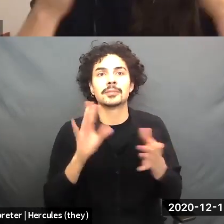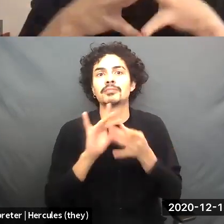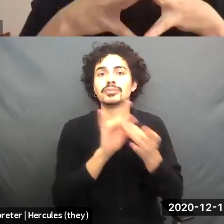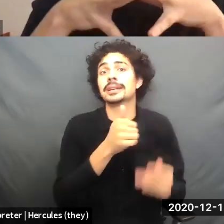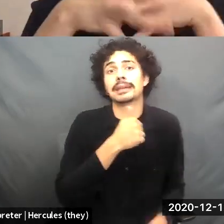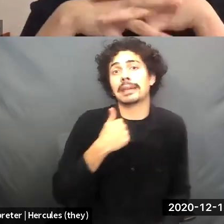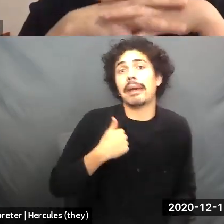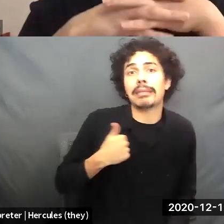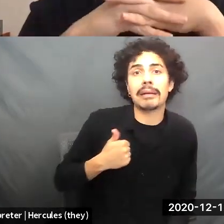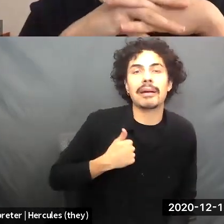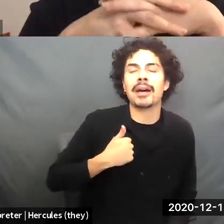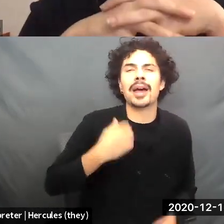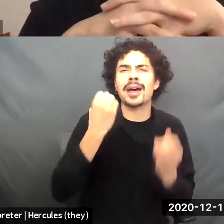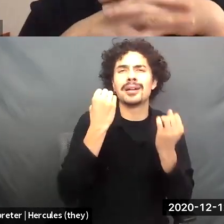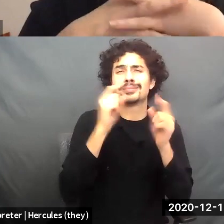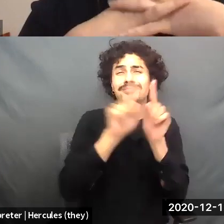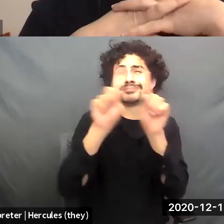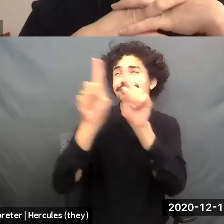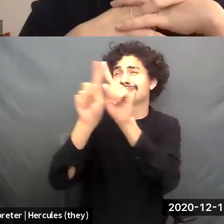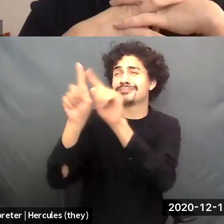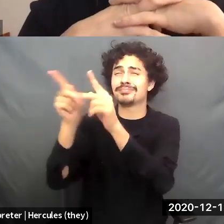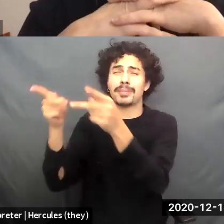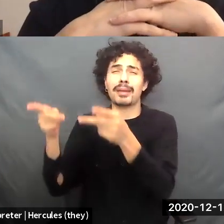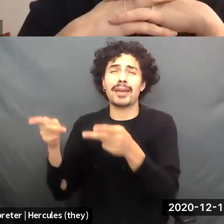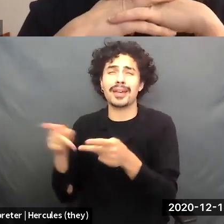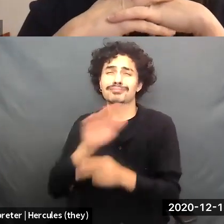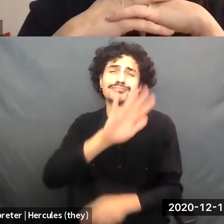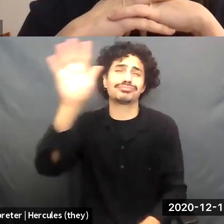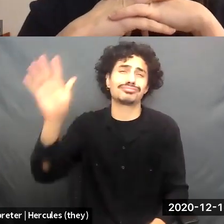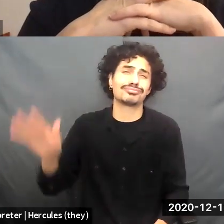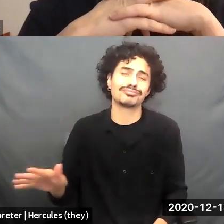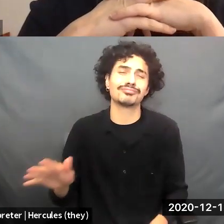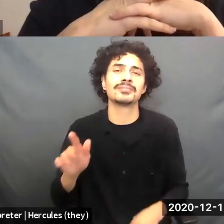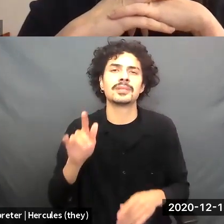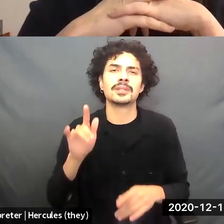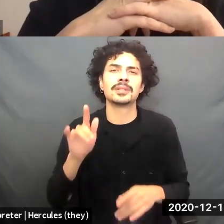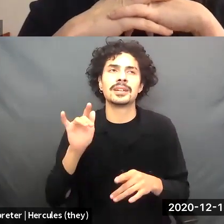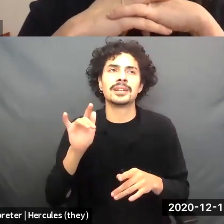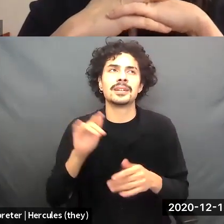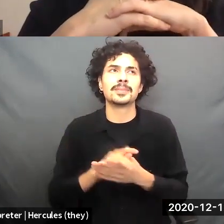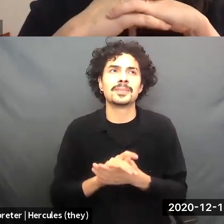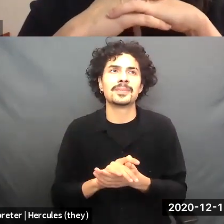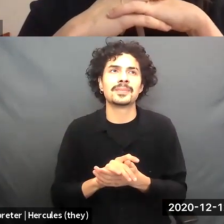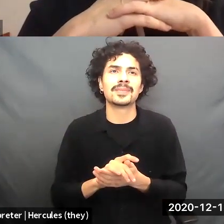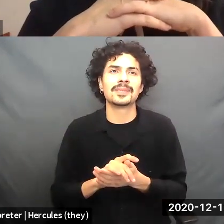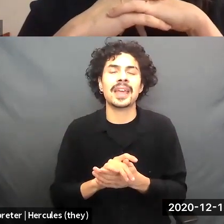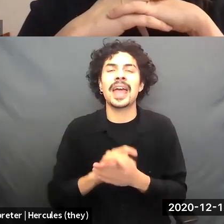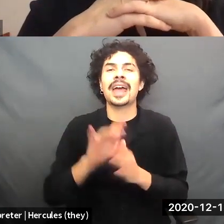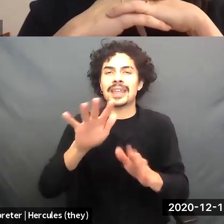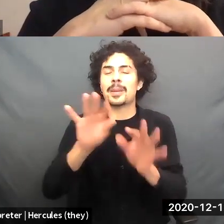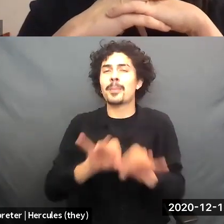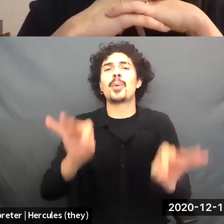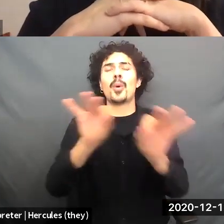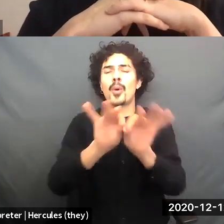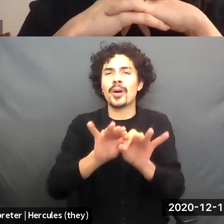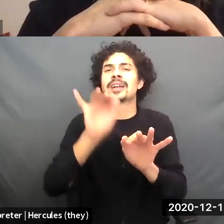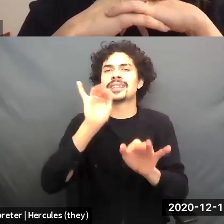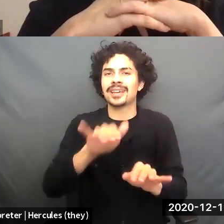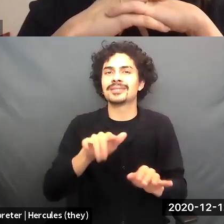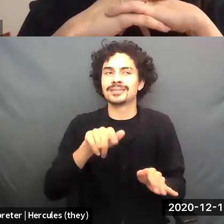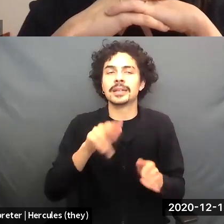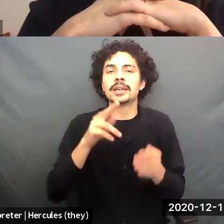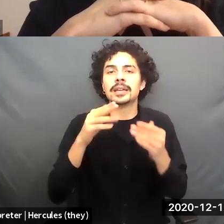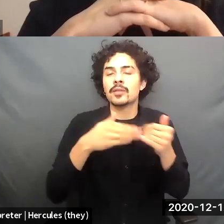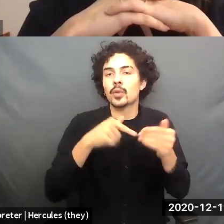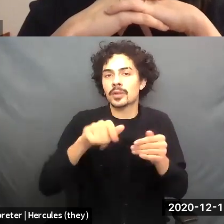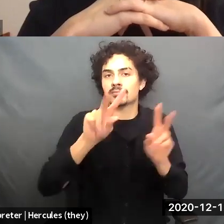I mean, many, many other places. And I think the strength of this is that these are not just us centered also. I mean, this is a very much us